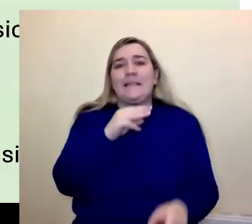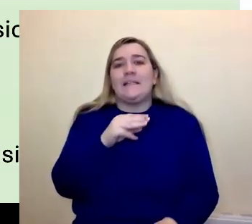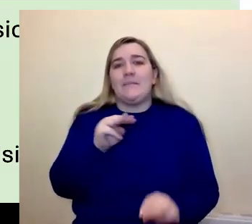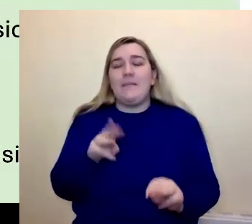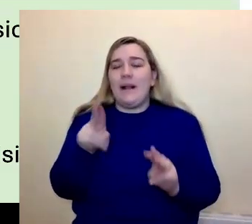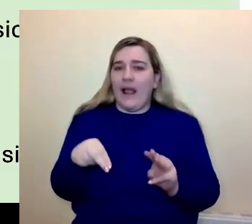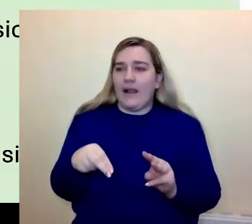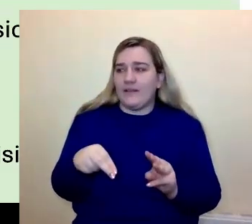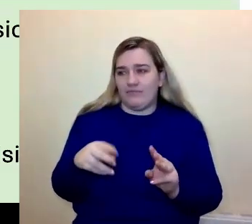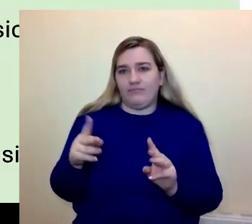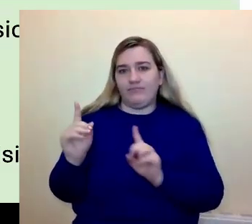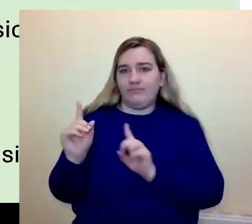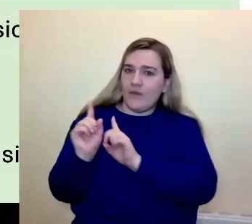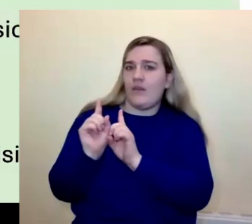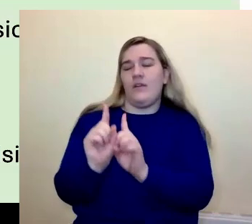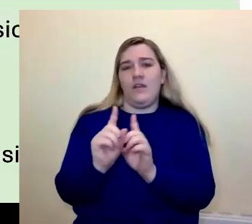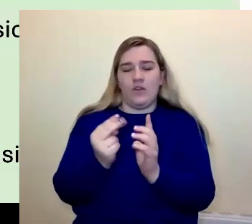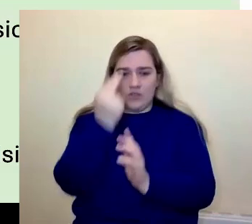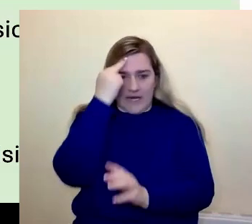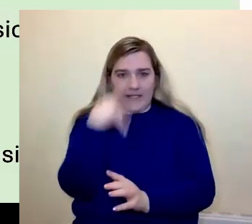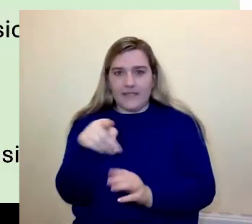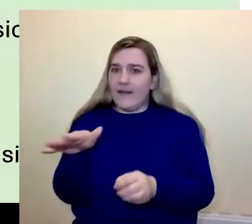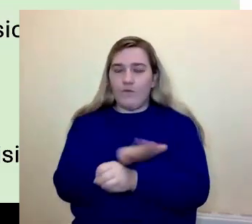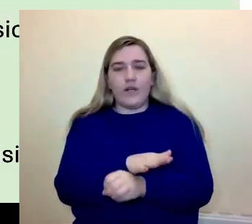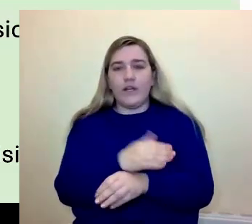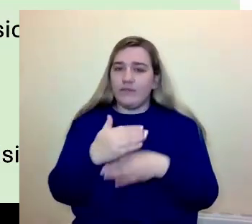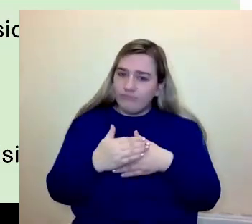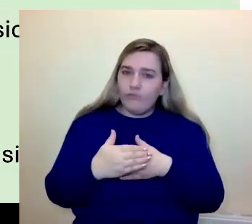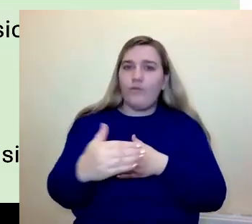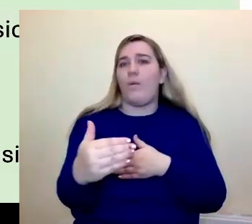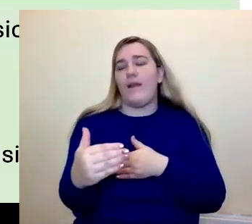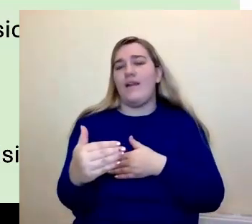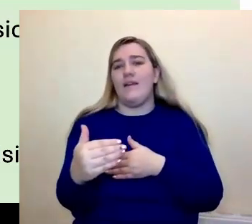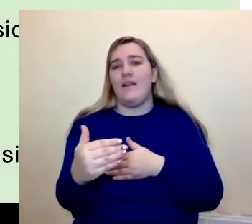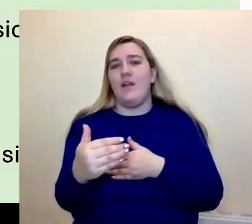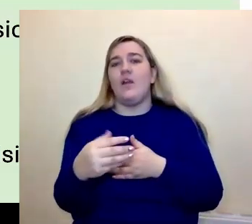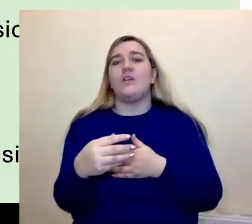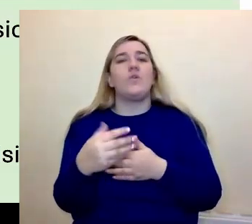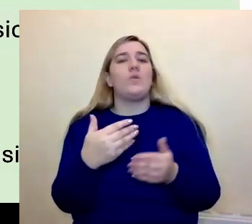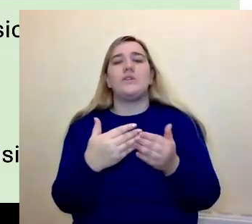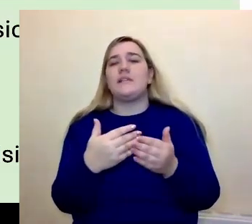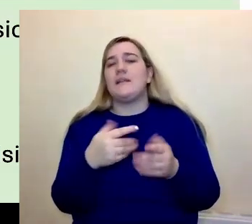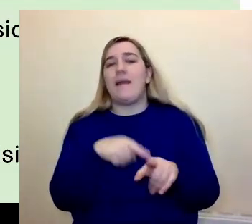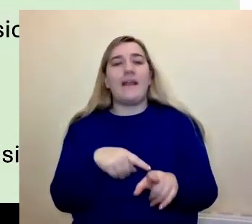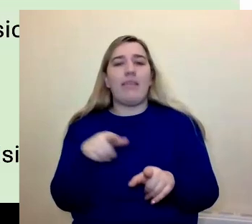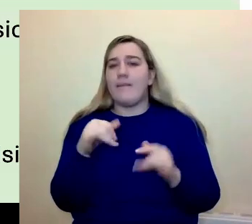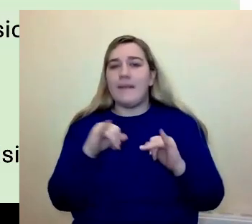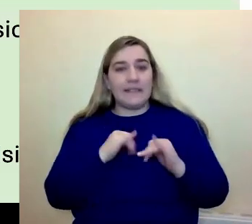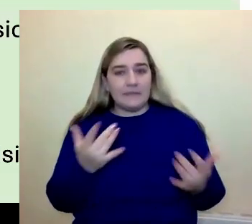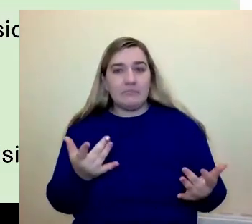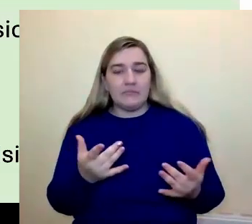along as he or she was able during the process of training. In the